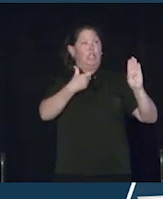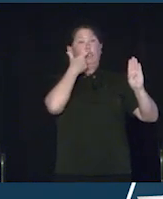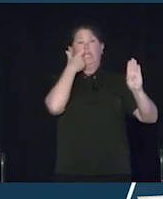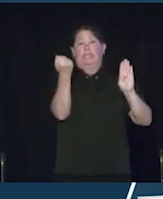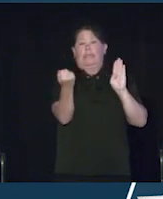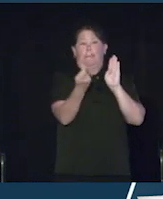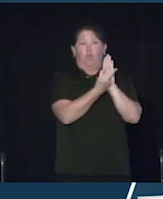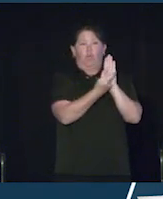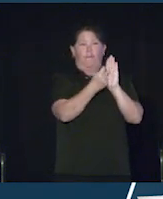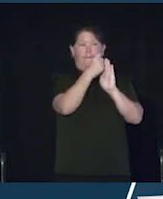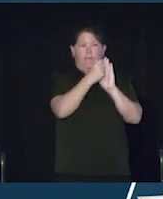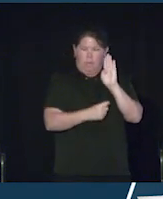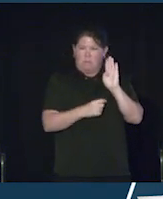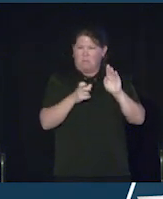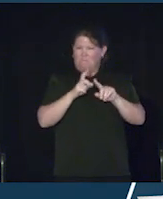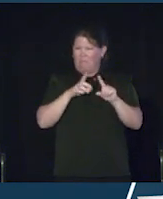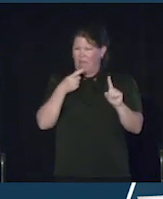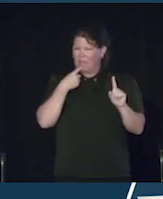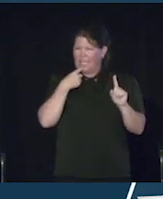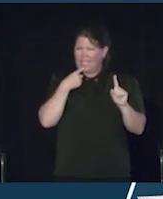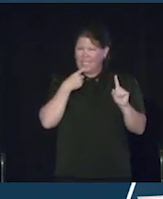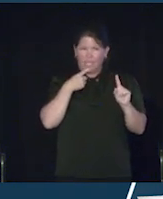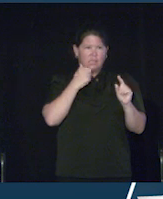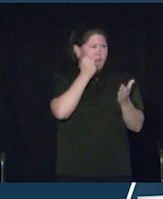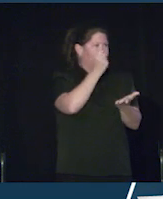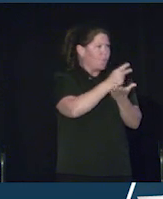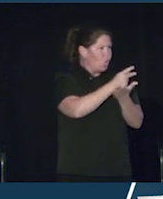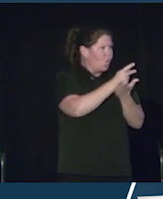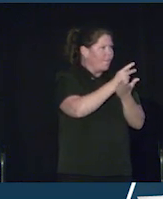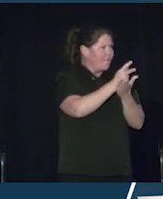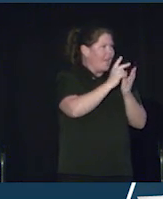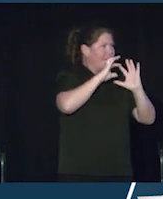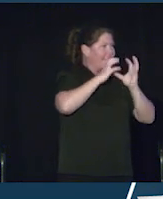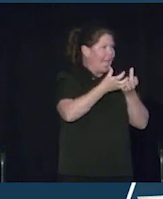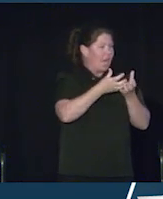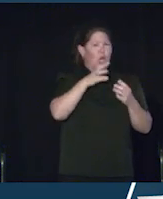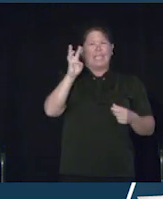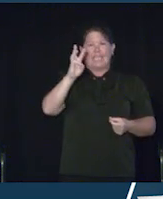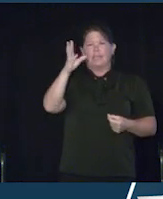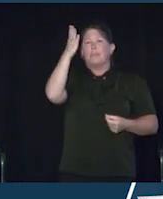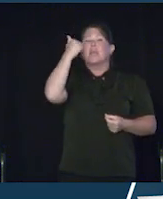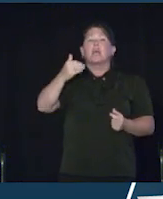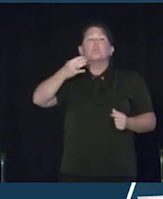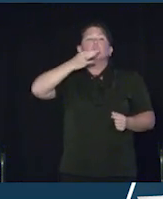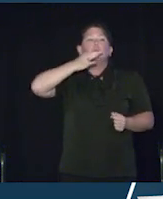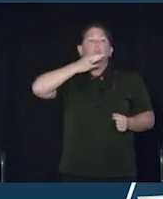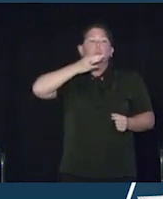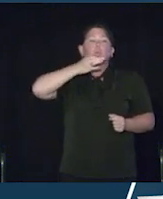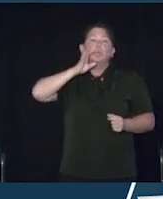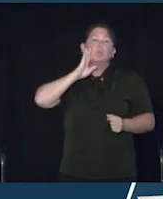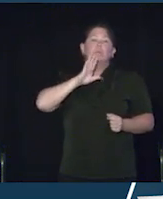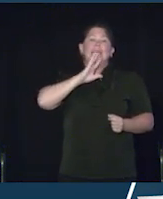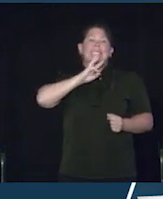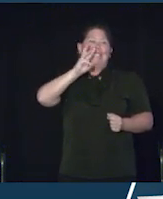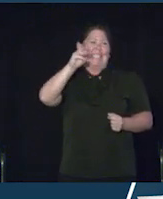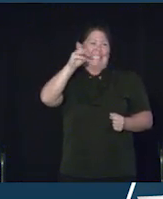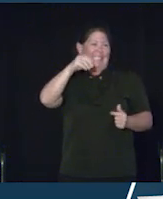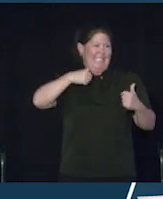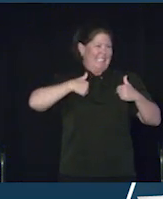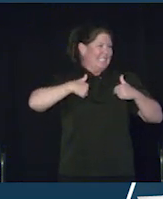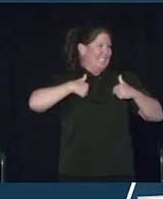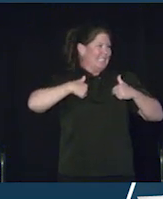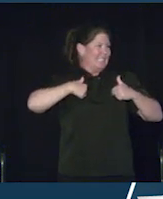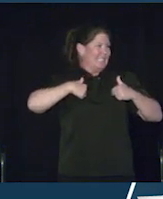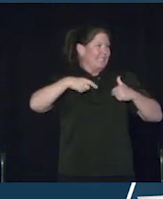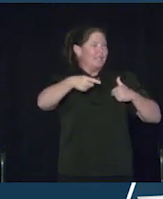letter says we got approved at level 6 because I'm only 60, and the letter says I have